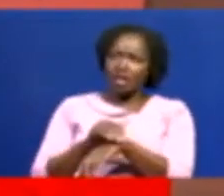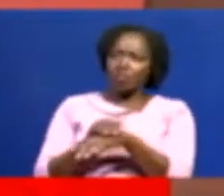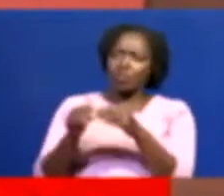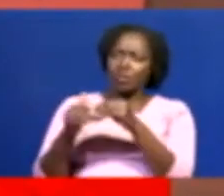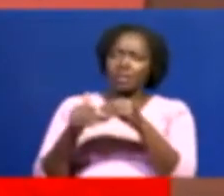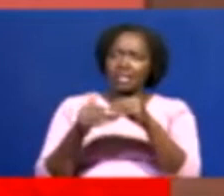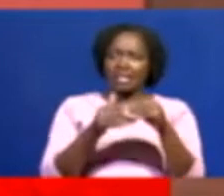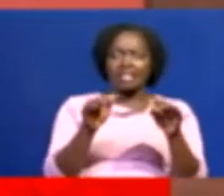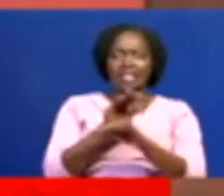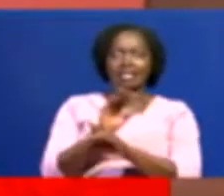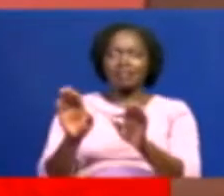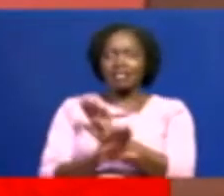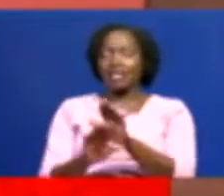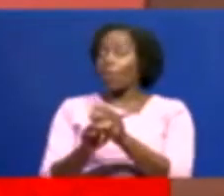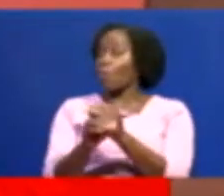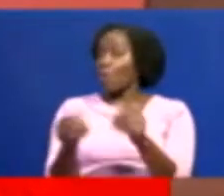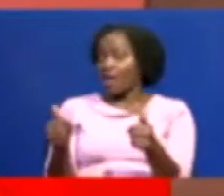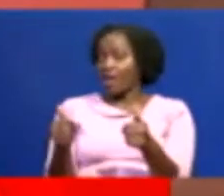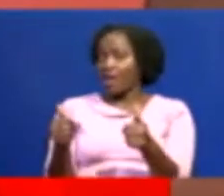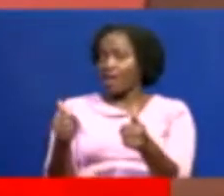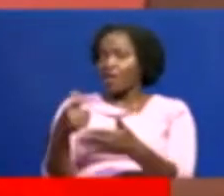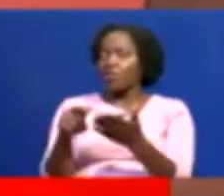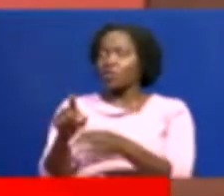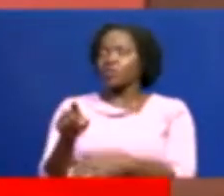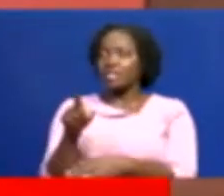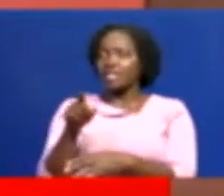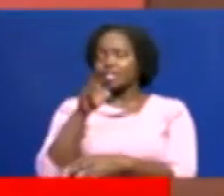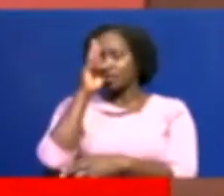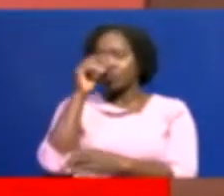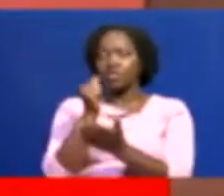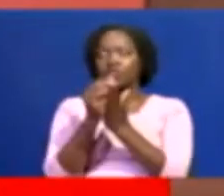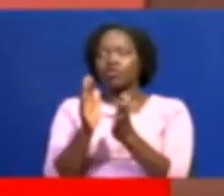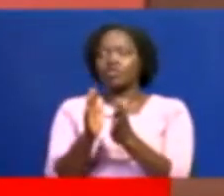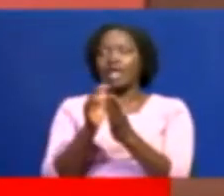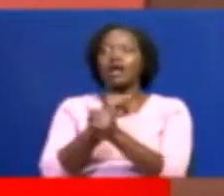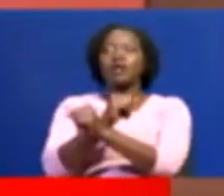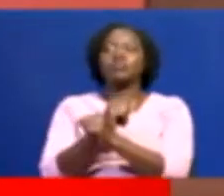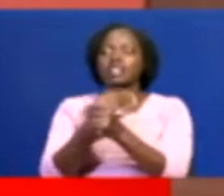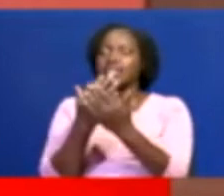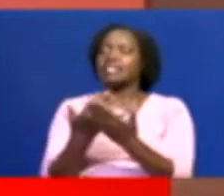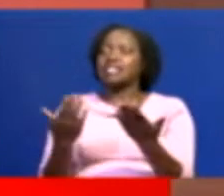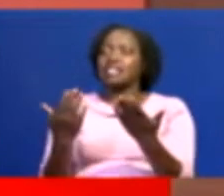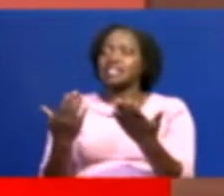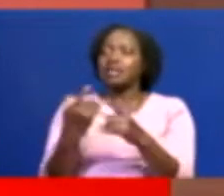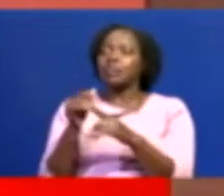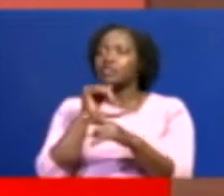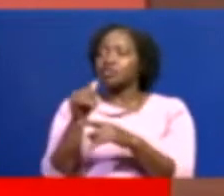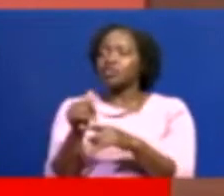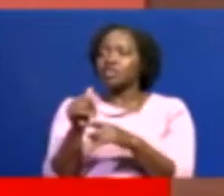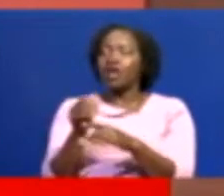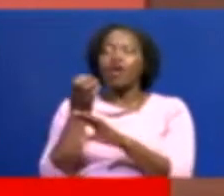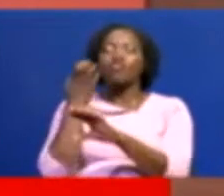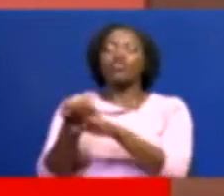guided, everything is in place. So what we need is a police officer protecting properties, but not